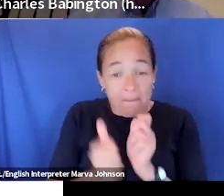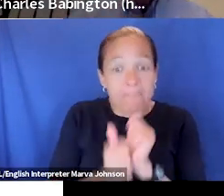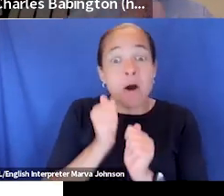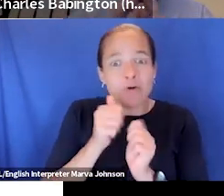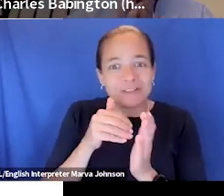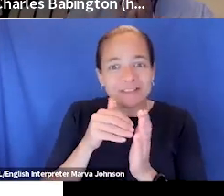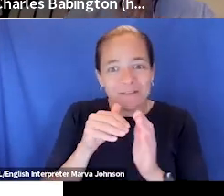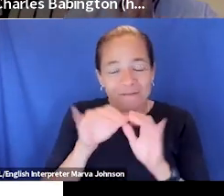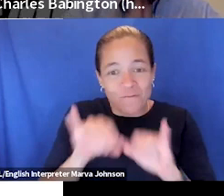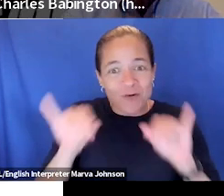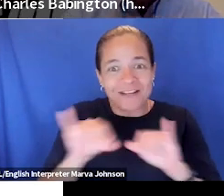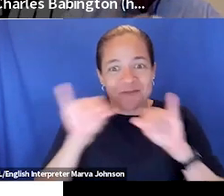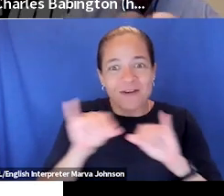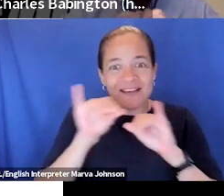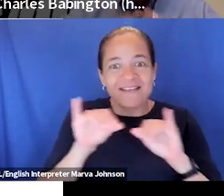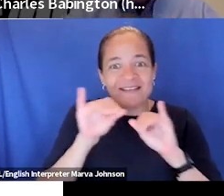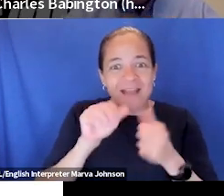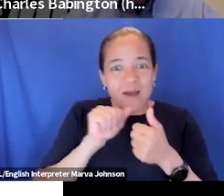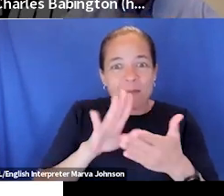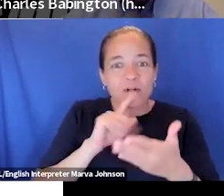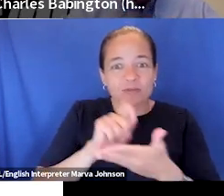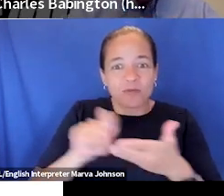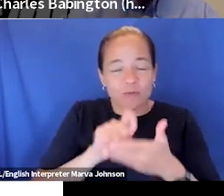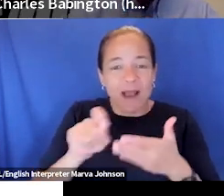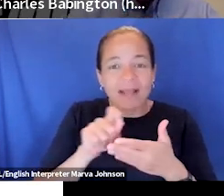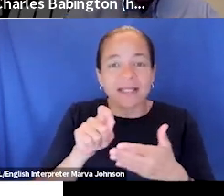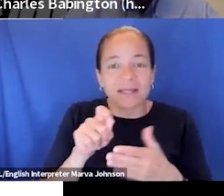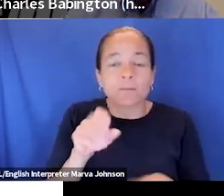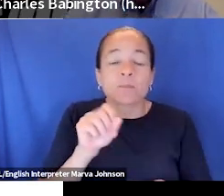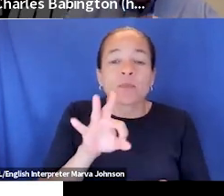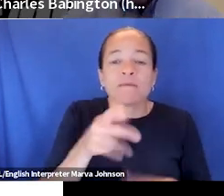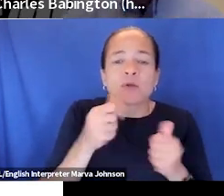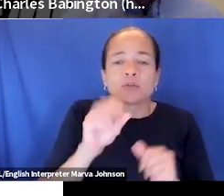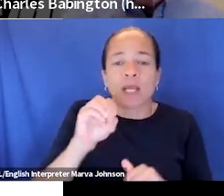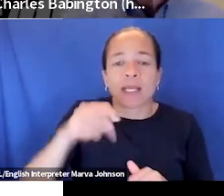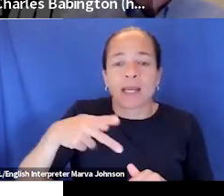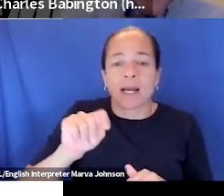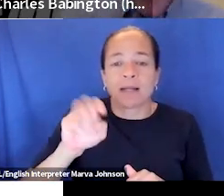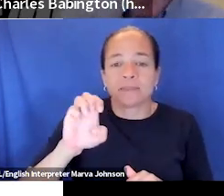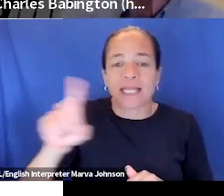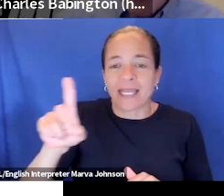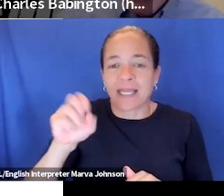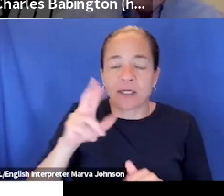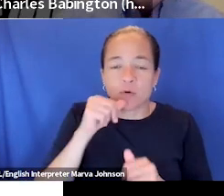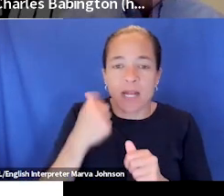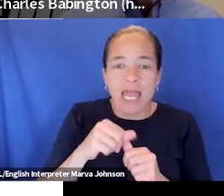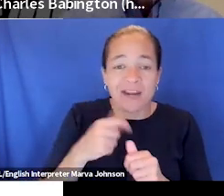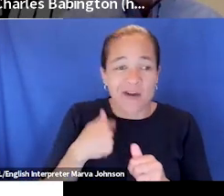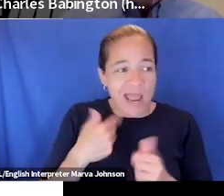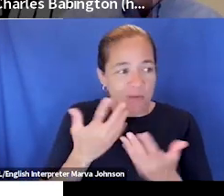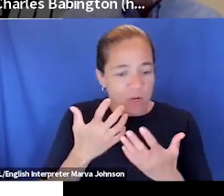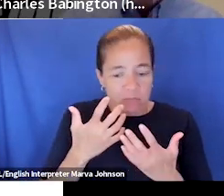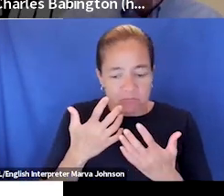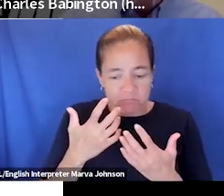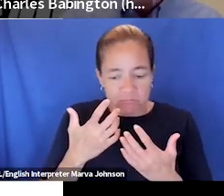this. If you're trying to write an op-ed or a letter or something, I would aspire to be better than average.